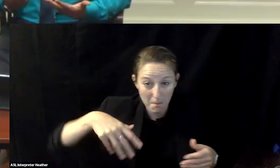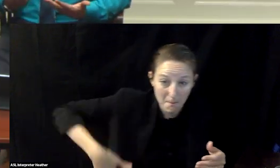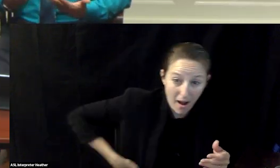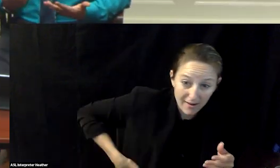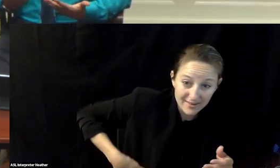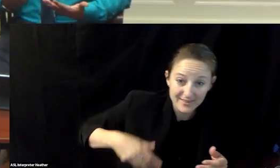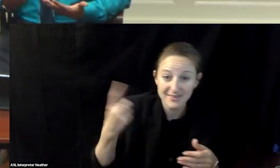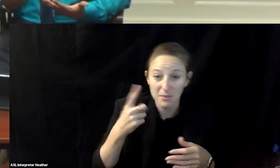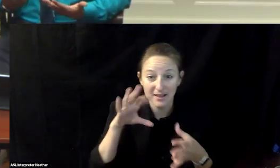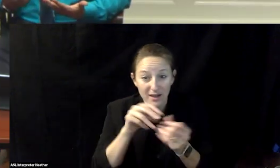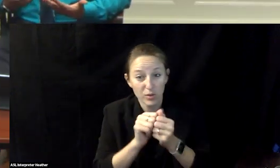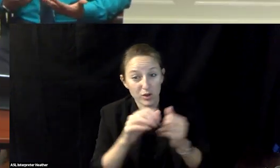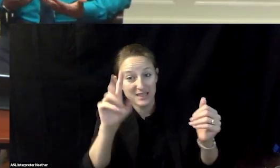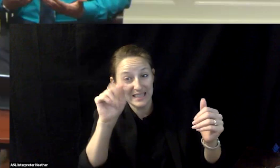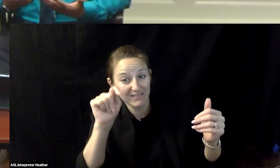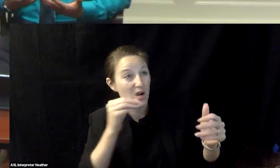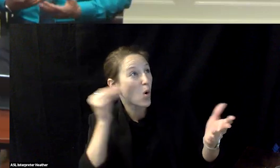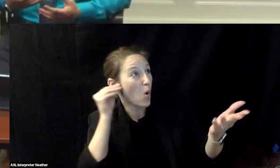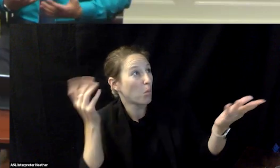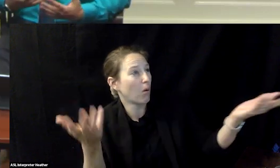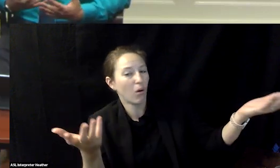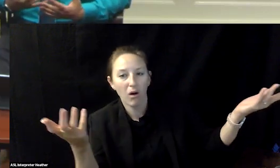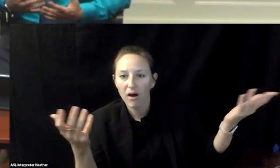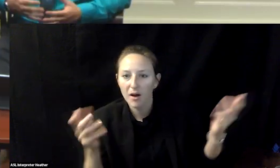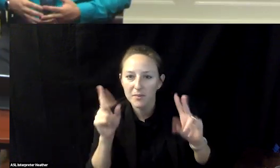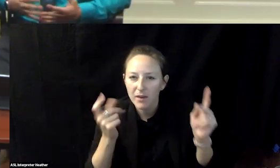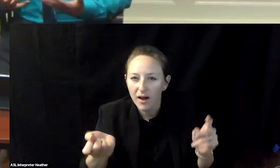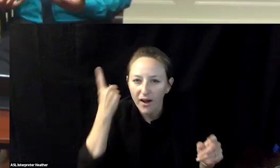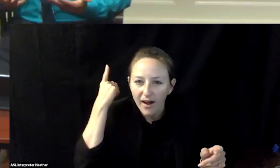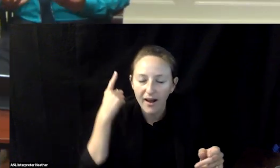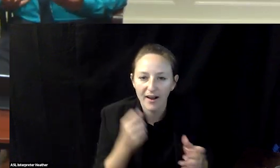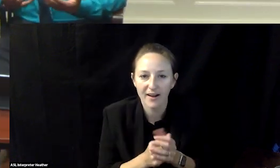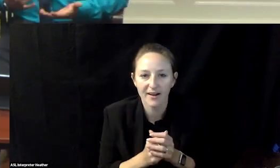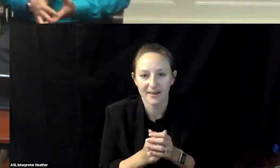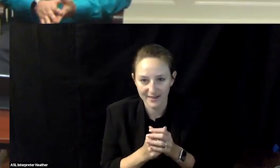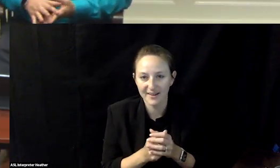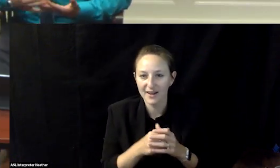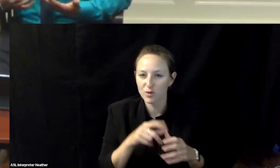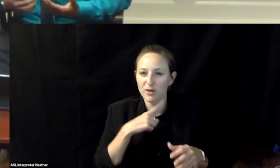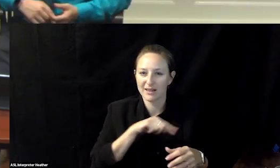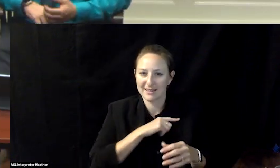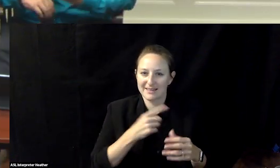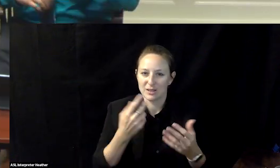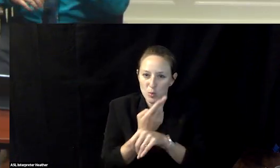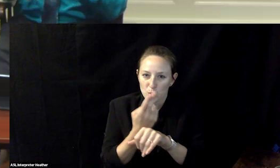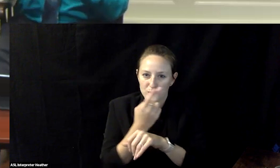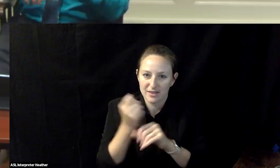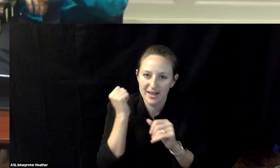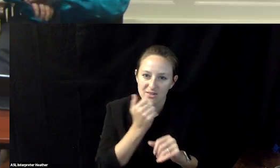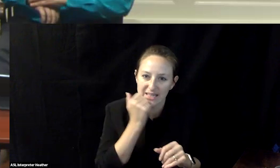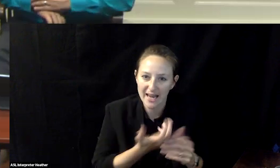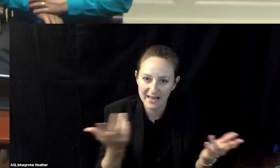things involve accessibility as well, I think it makes it more real to someone that might not be an expert. Yeah, for sure. When you're